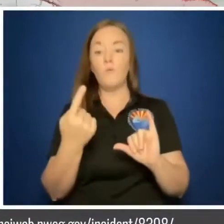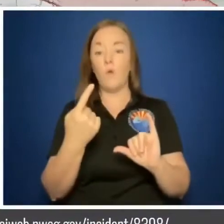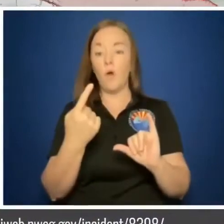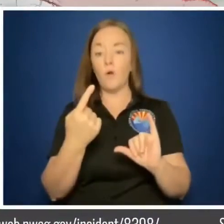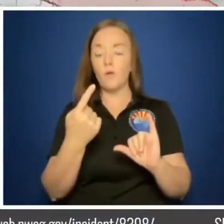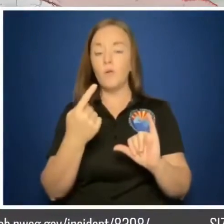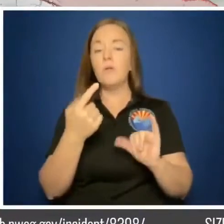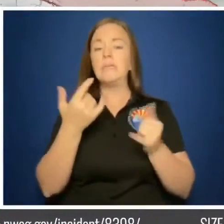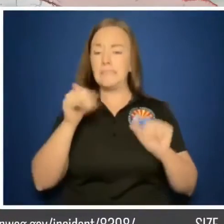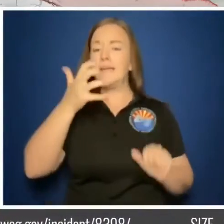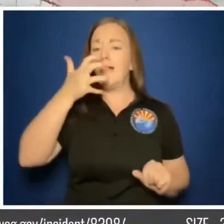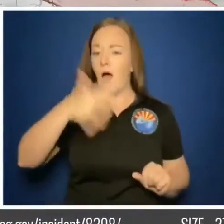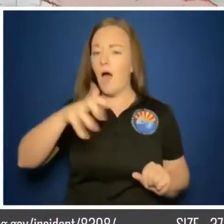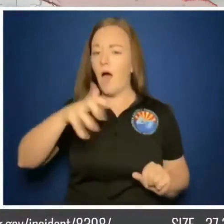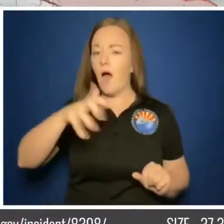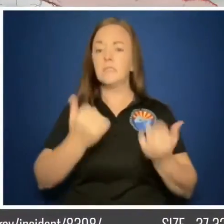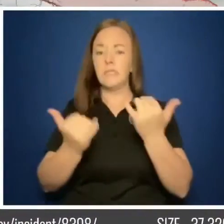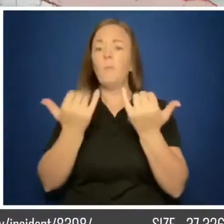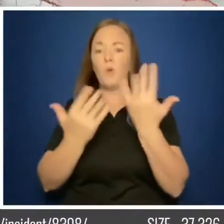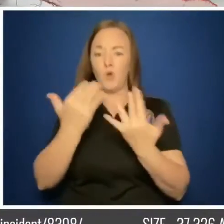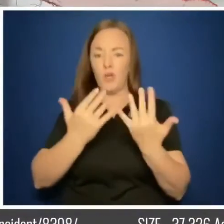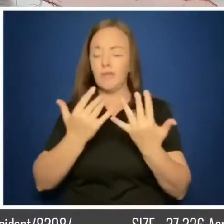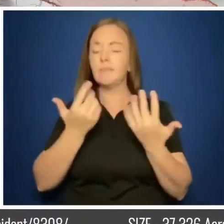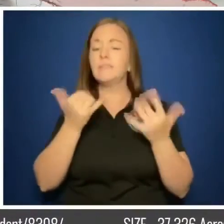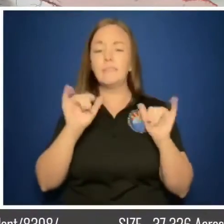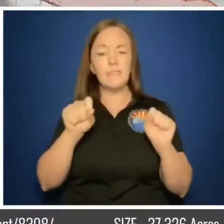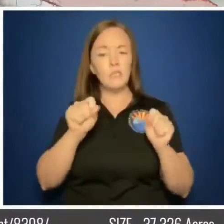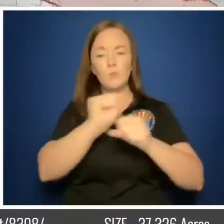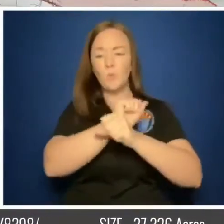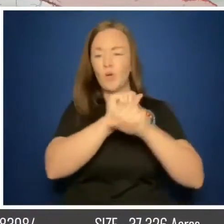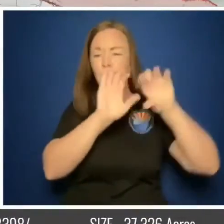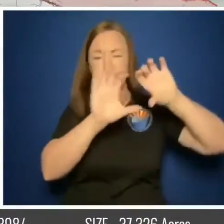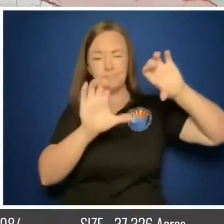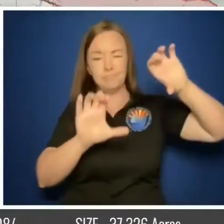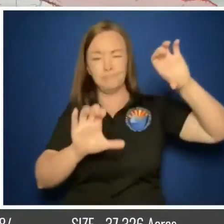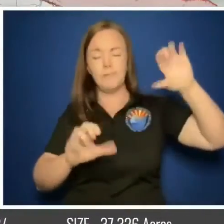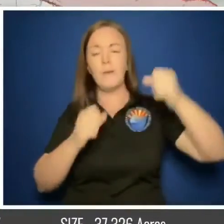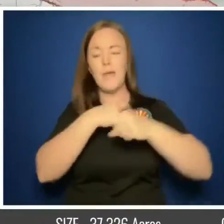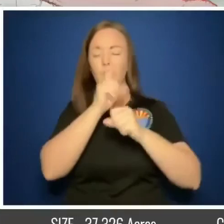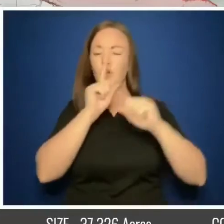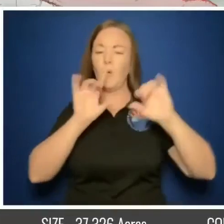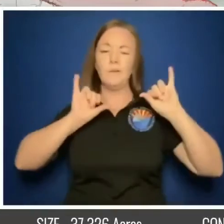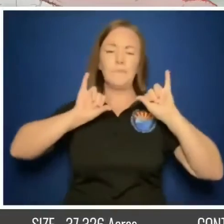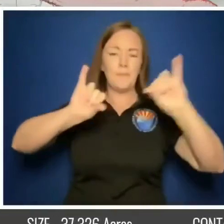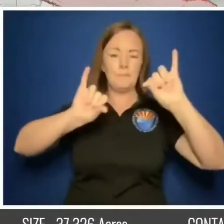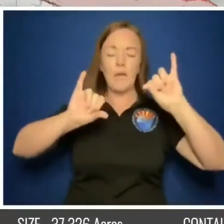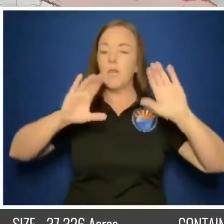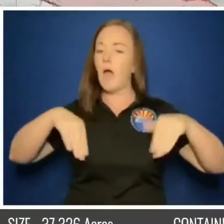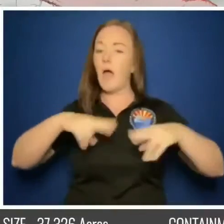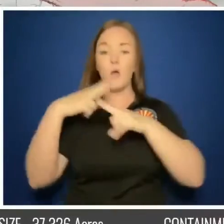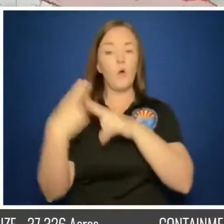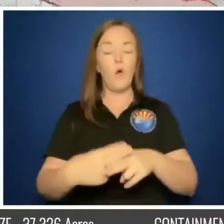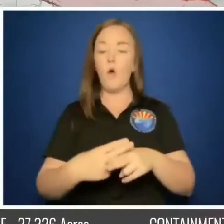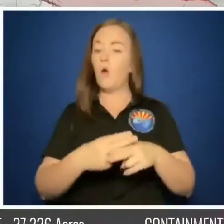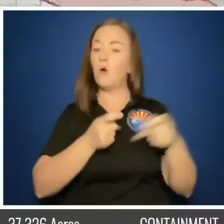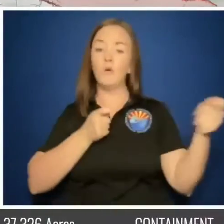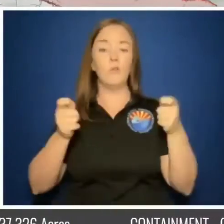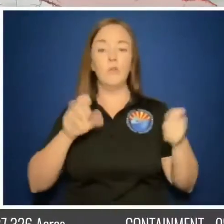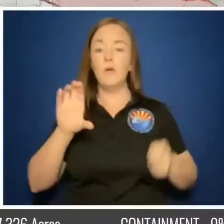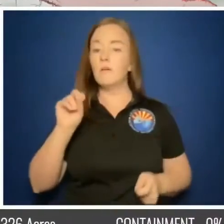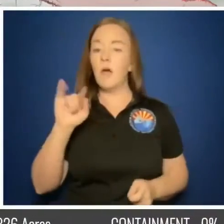a lot of work to hold that line and cool that off till we can get it to a point where we can show it contained. So we have a lot of investment down